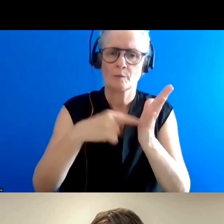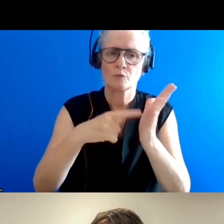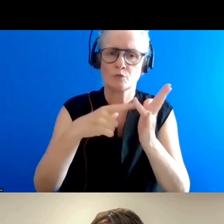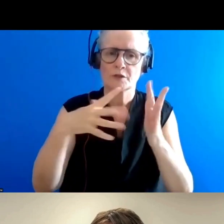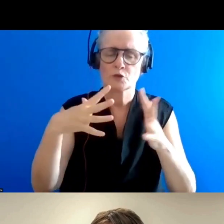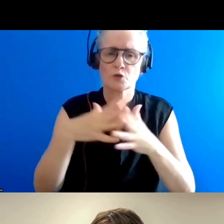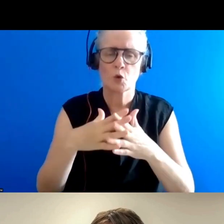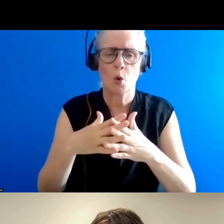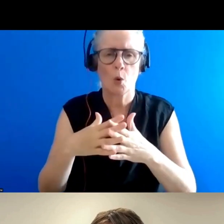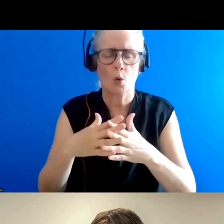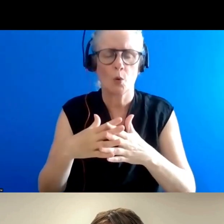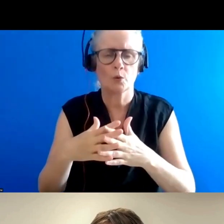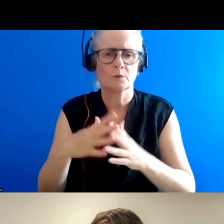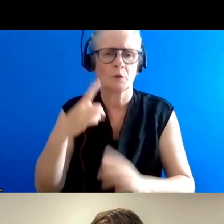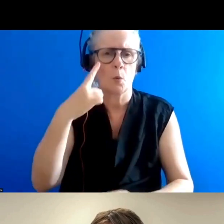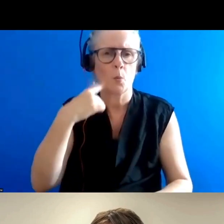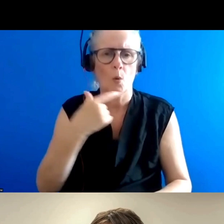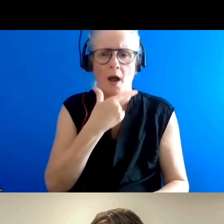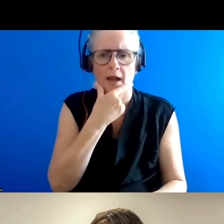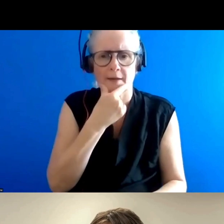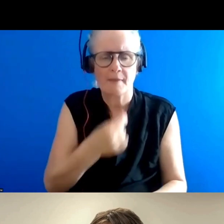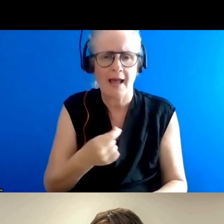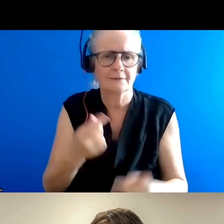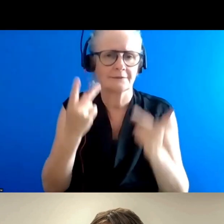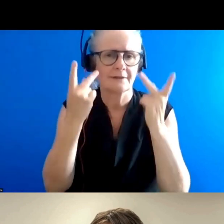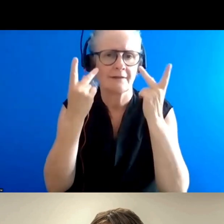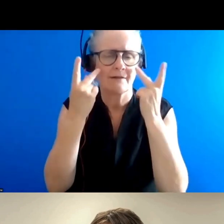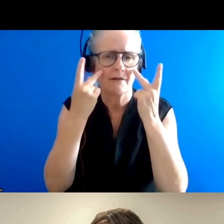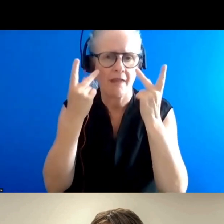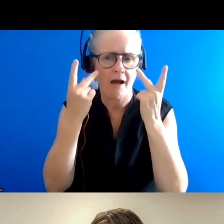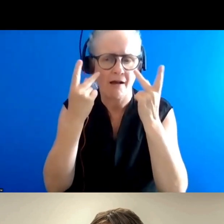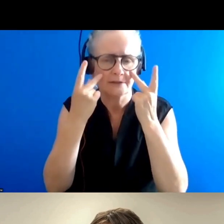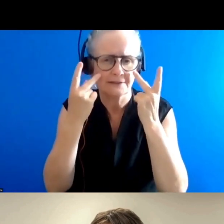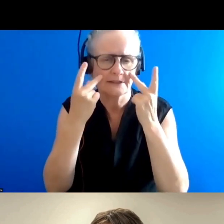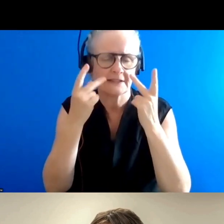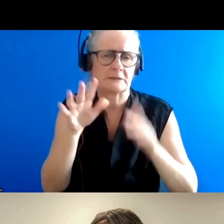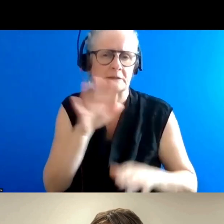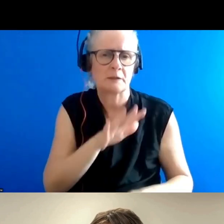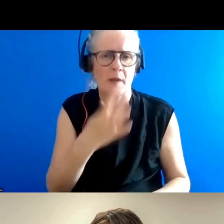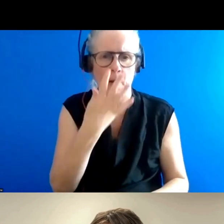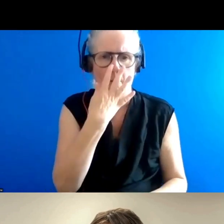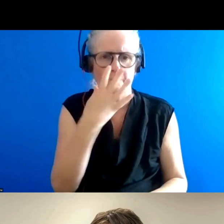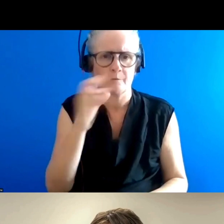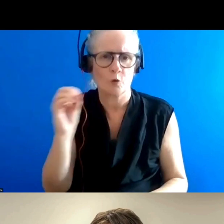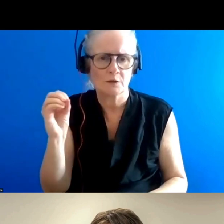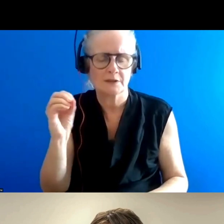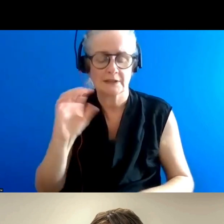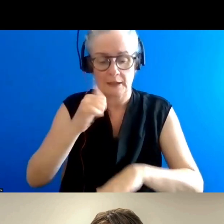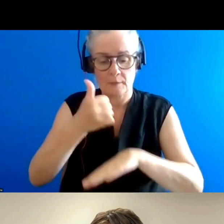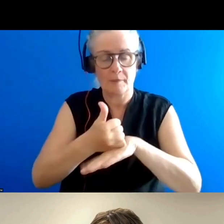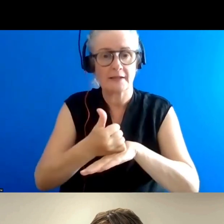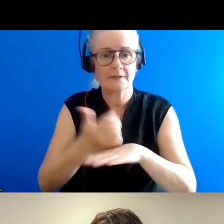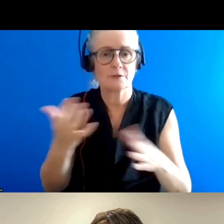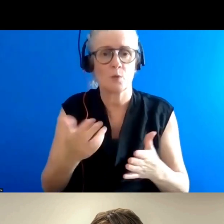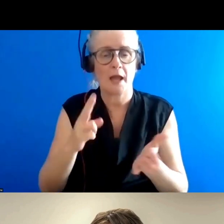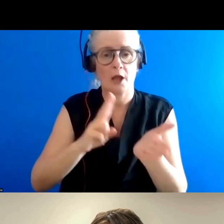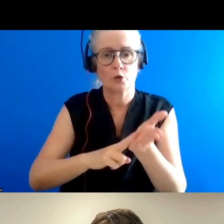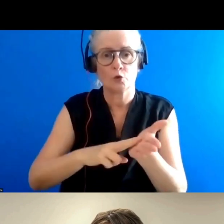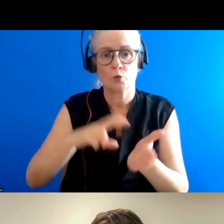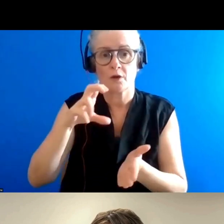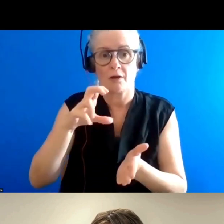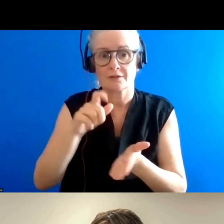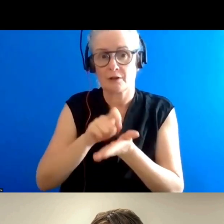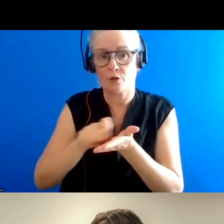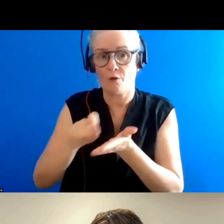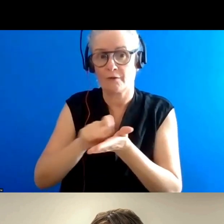got glasses, and I'm currently sitting in the Arts Council's Newcastle office. I'm also joined by my colleague Lee today.